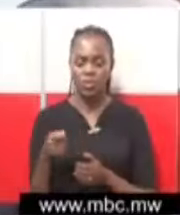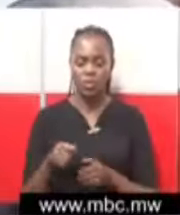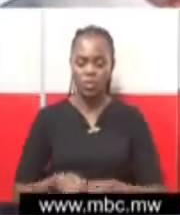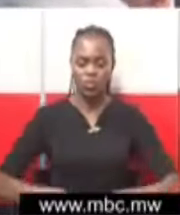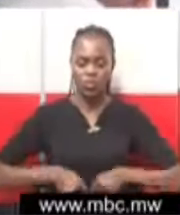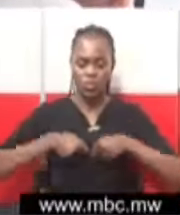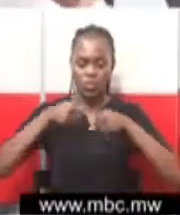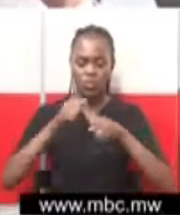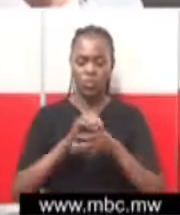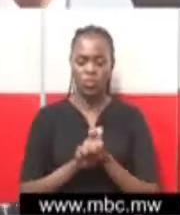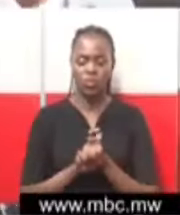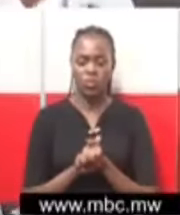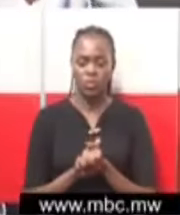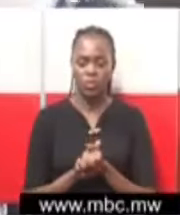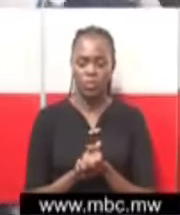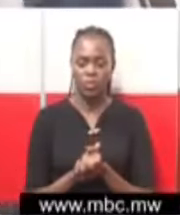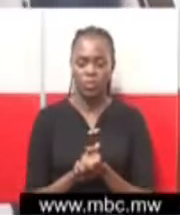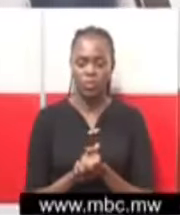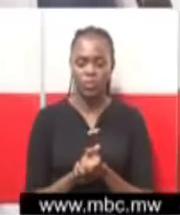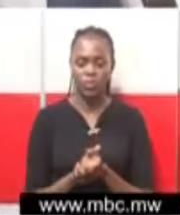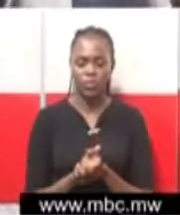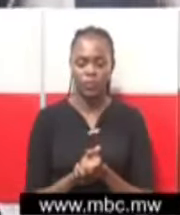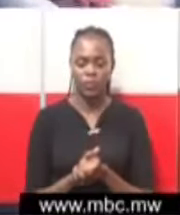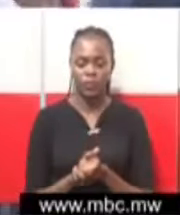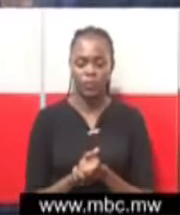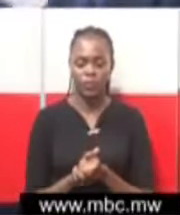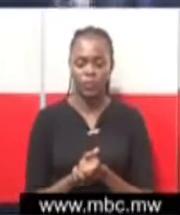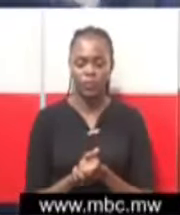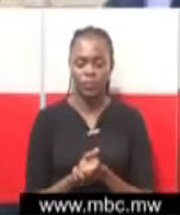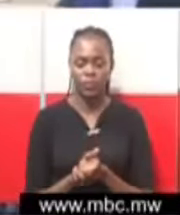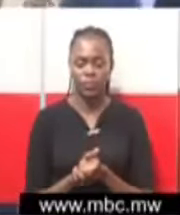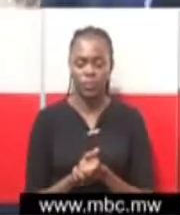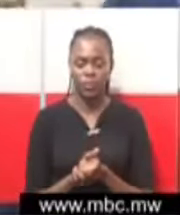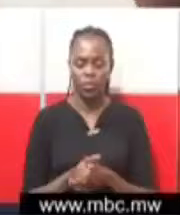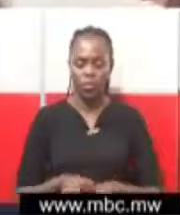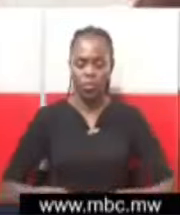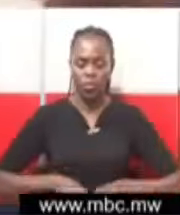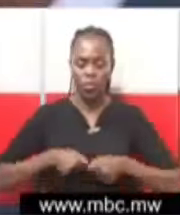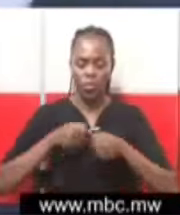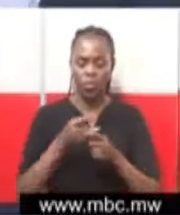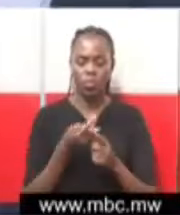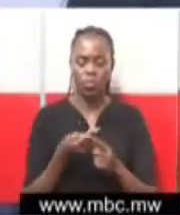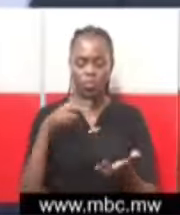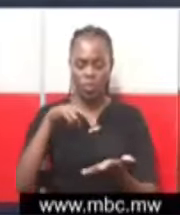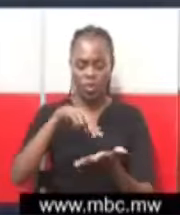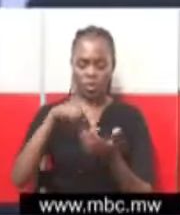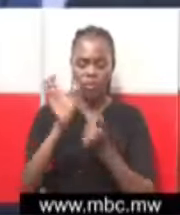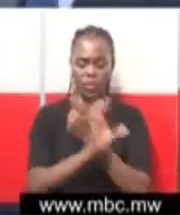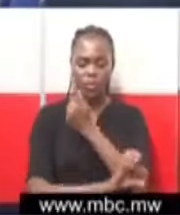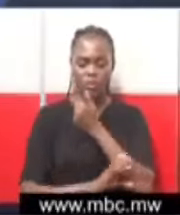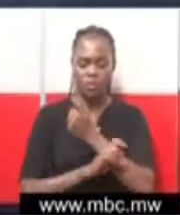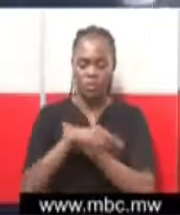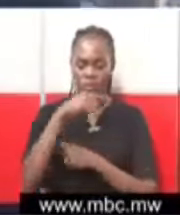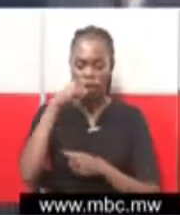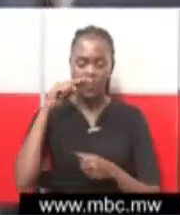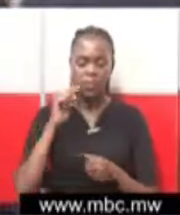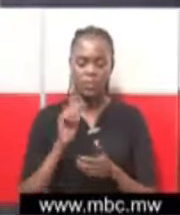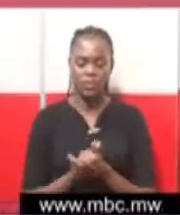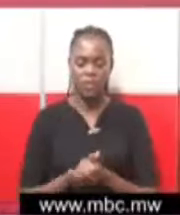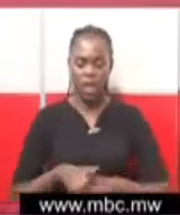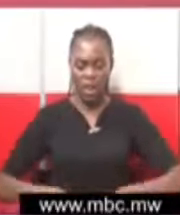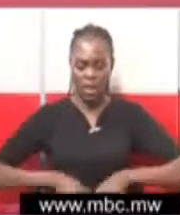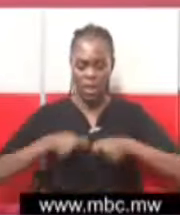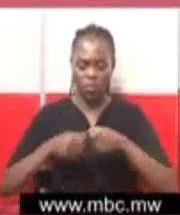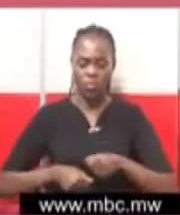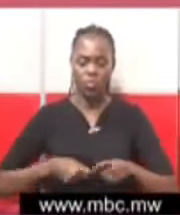Foreign Affairs, Hemingido Caetano, Mozambican High Commissioner to Malawi, Alexander Manjate, and officials